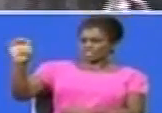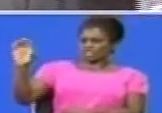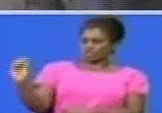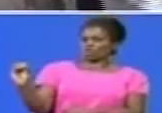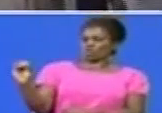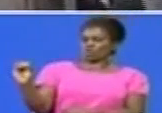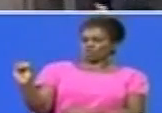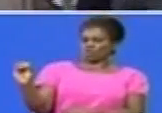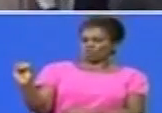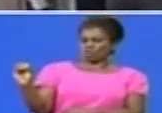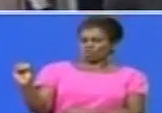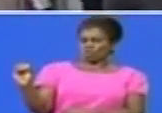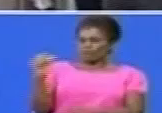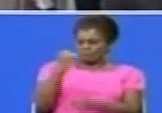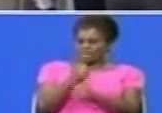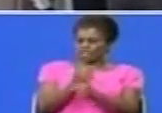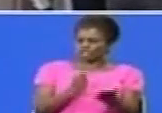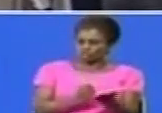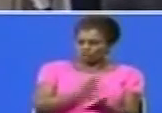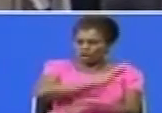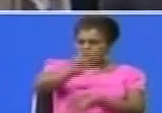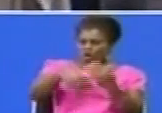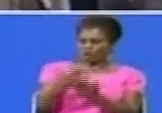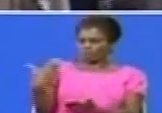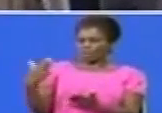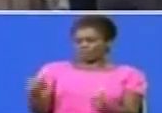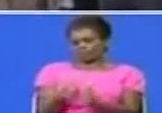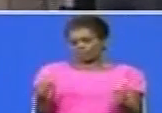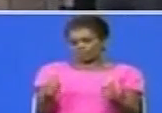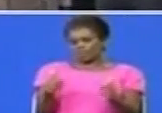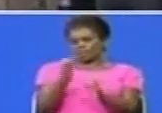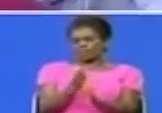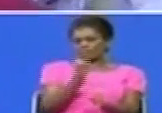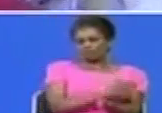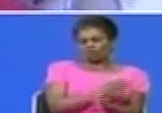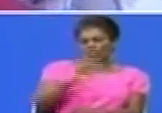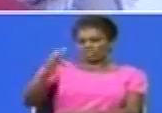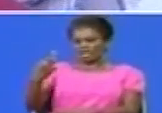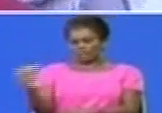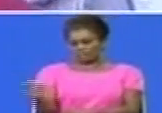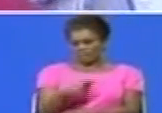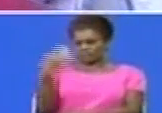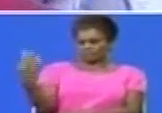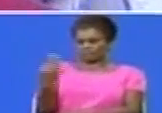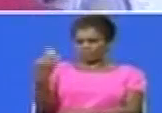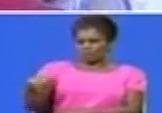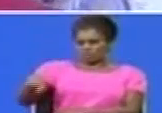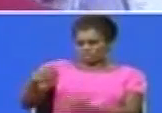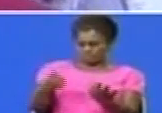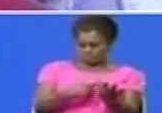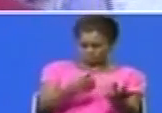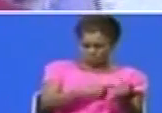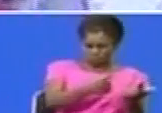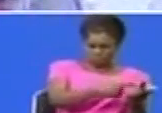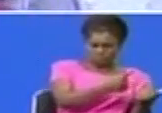Michael Esanko, was tasked with making sure all the documentation is in place before March the 3rd. We are taking stock